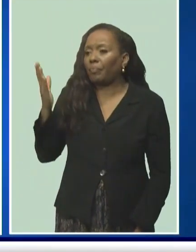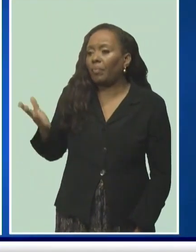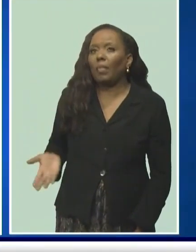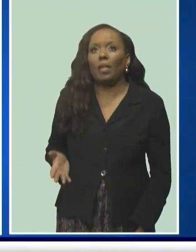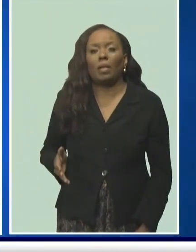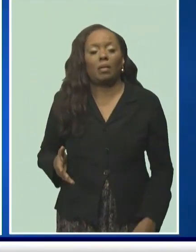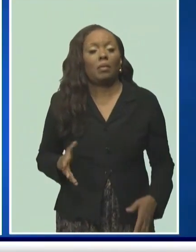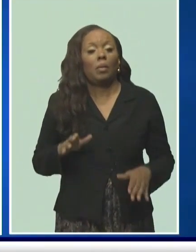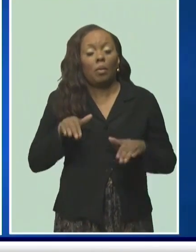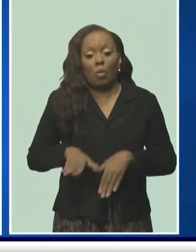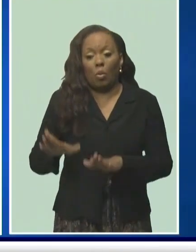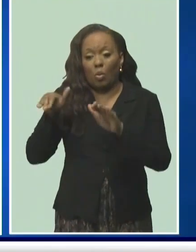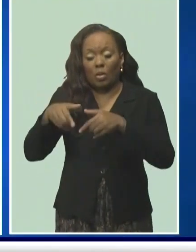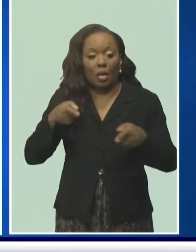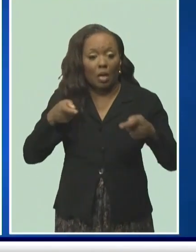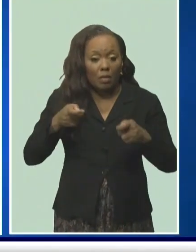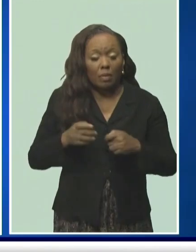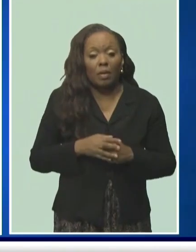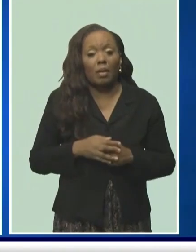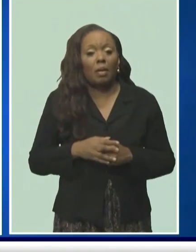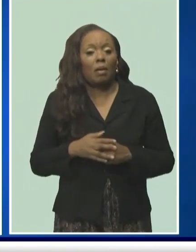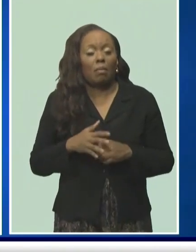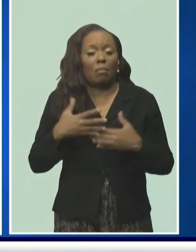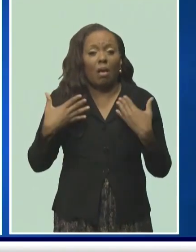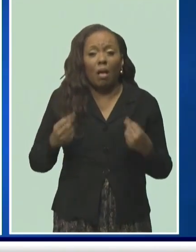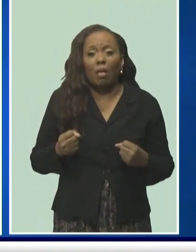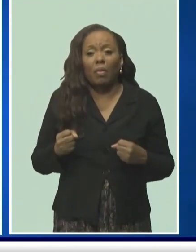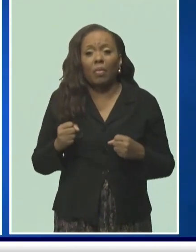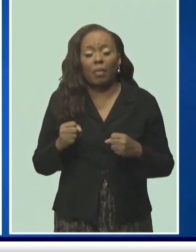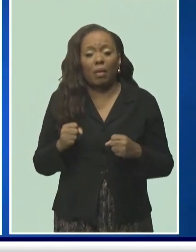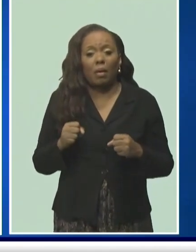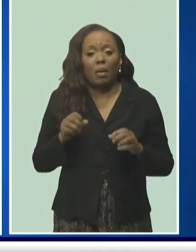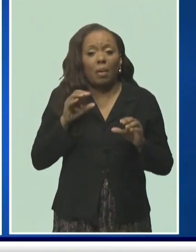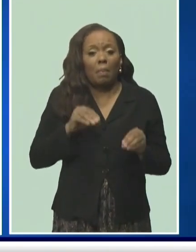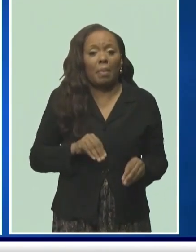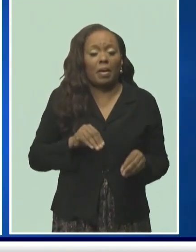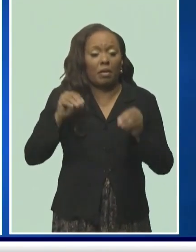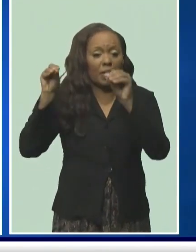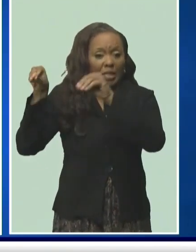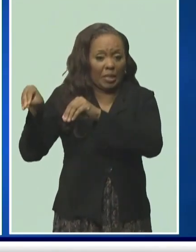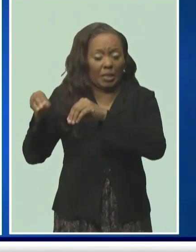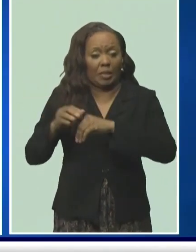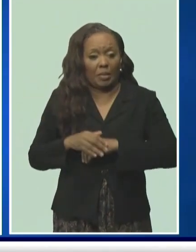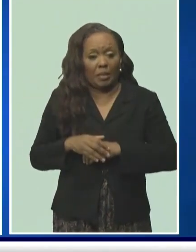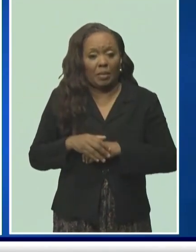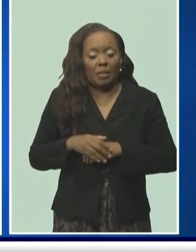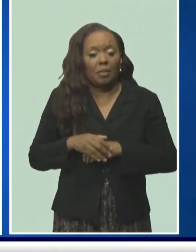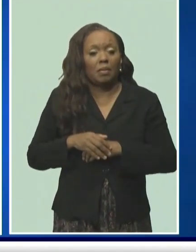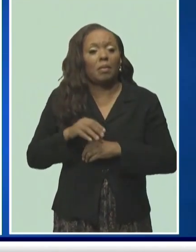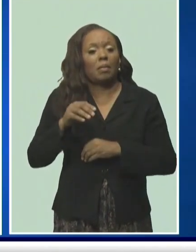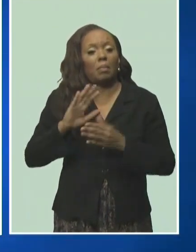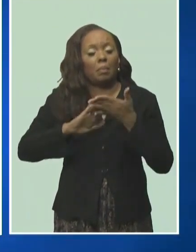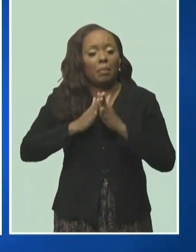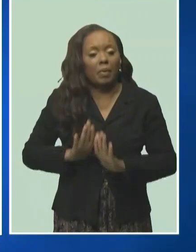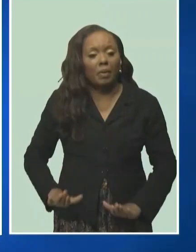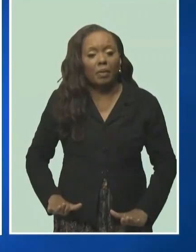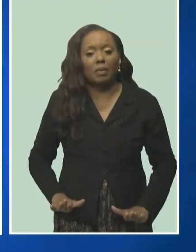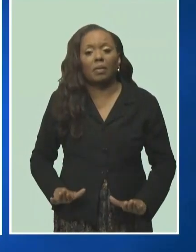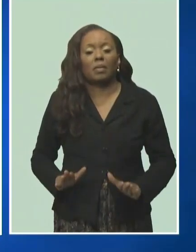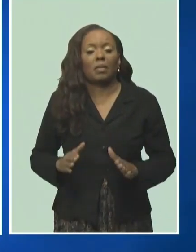governance, migration, health. What's more important than health? Peace and security,